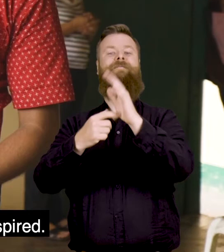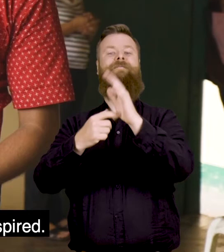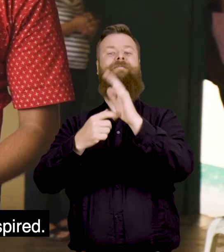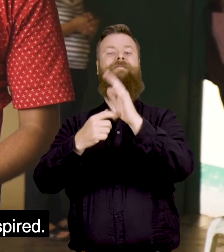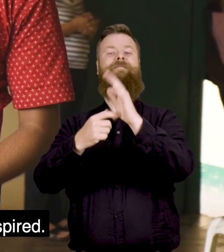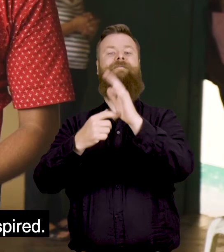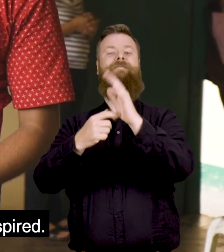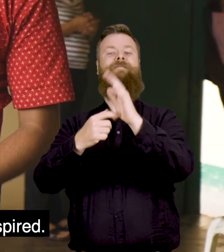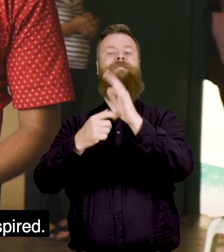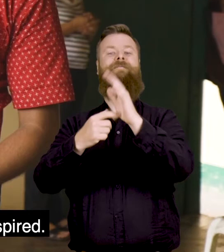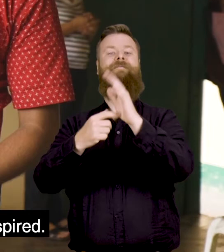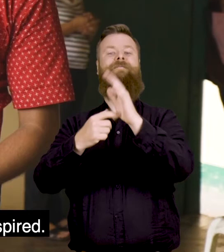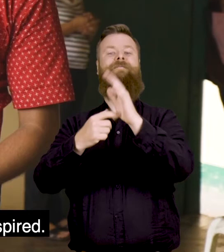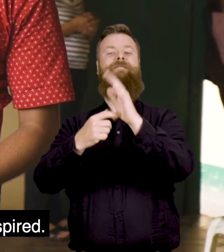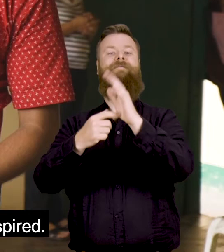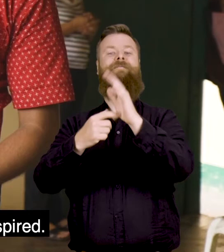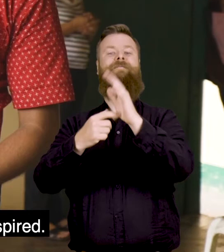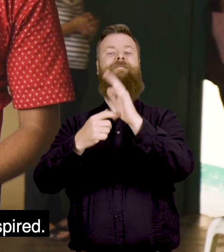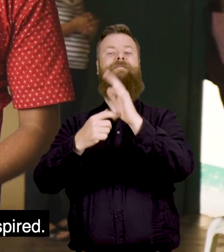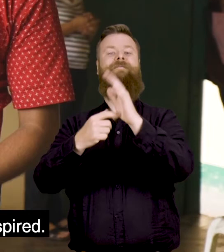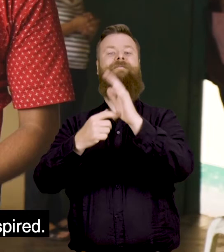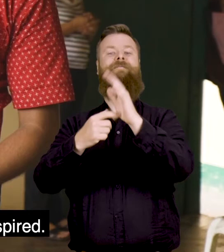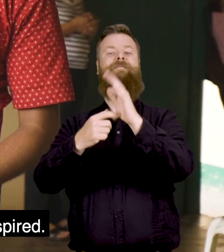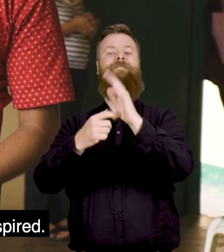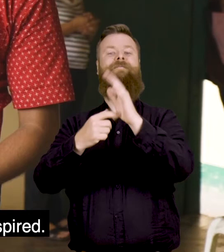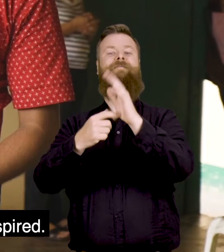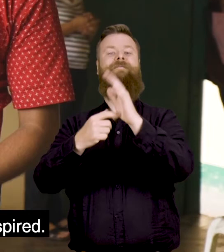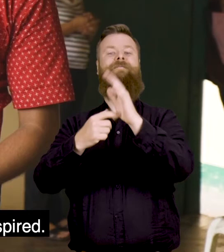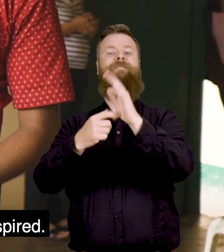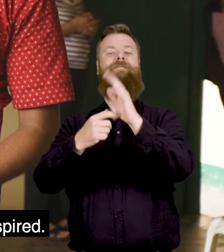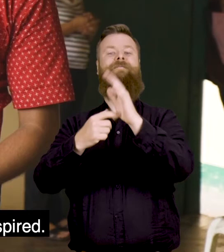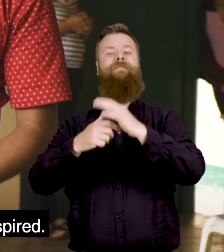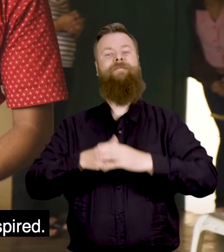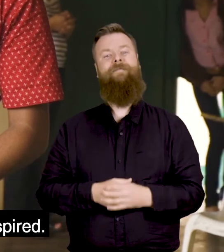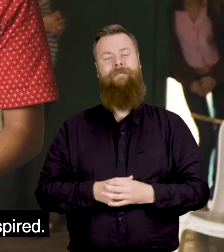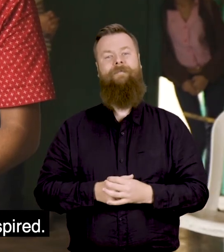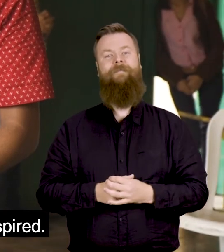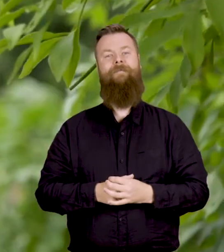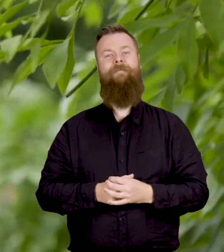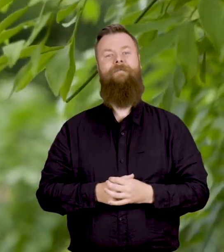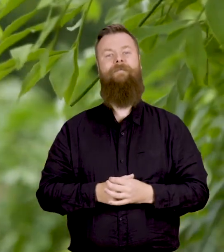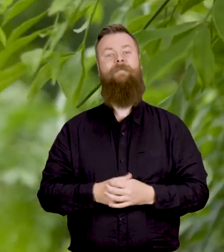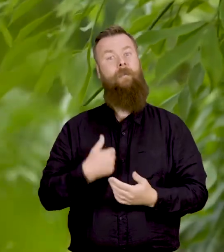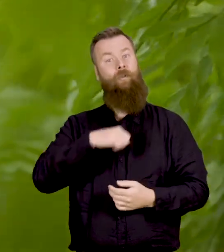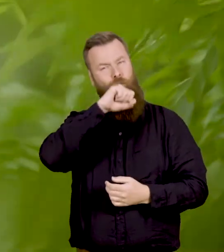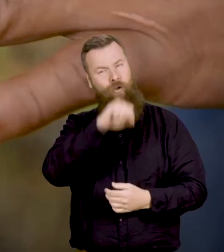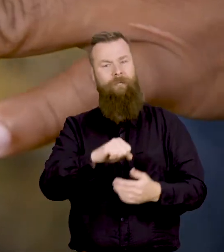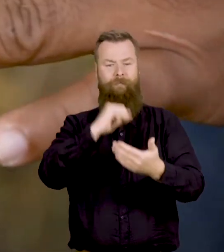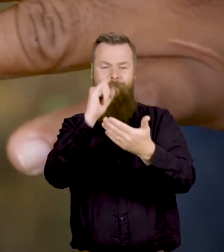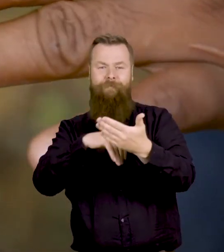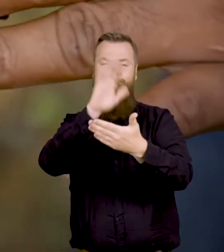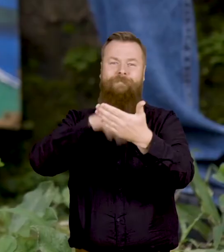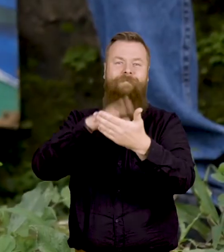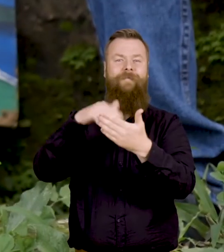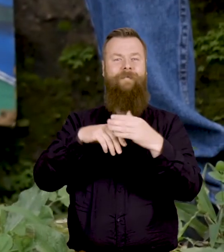shack. Some of his finished artworks are propped up against the shack around him. I'd like to draw beautiful things and